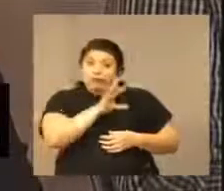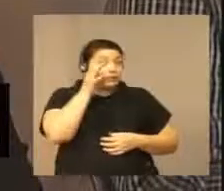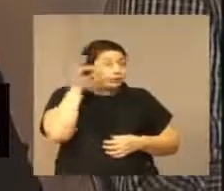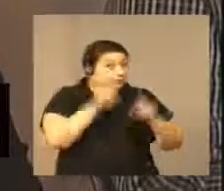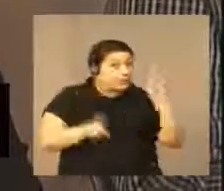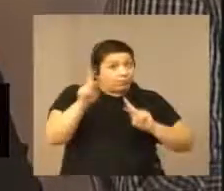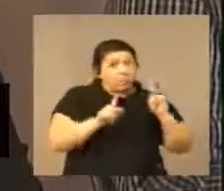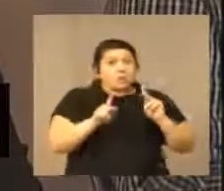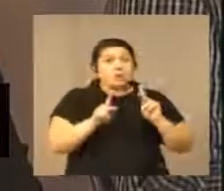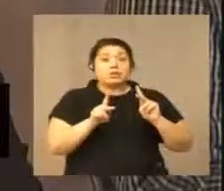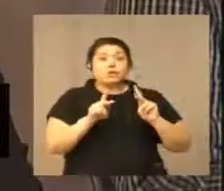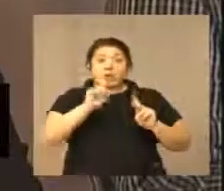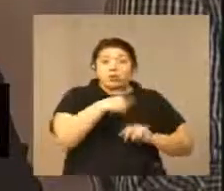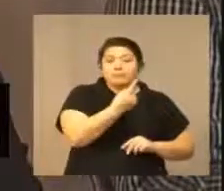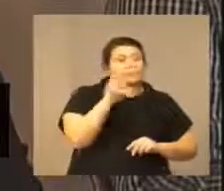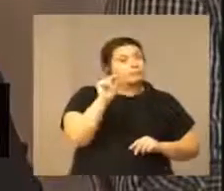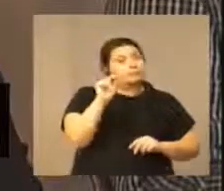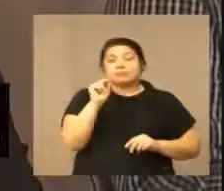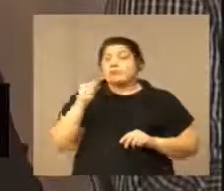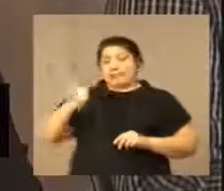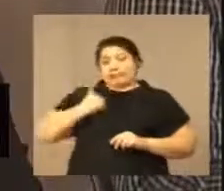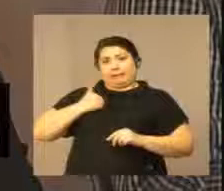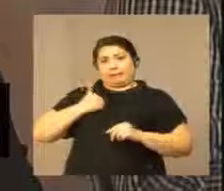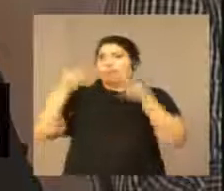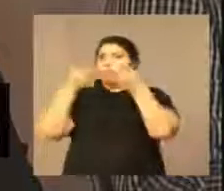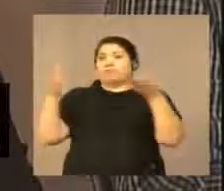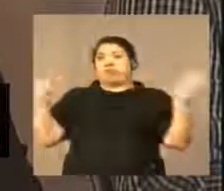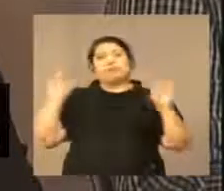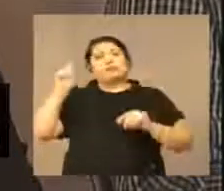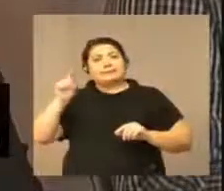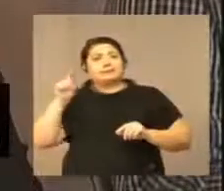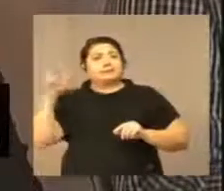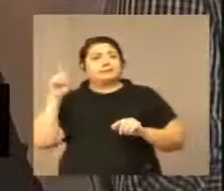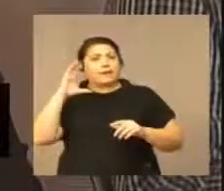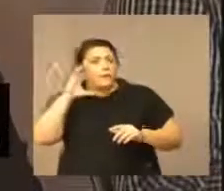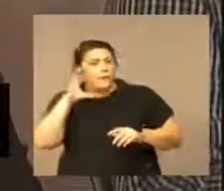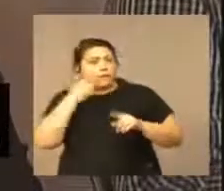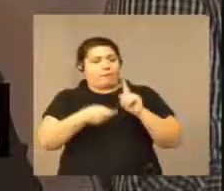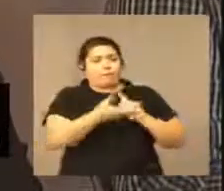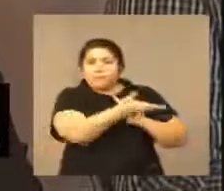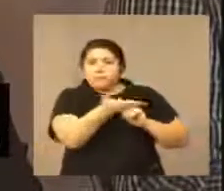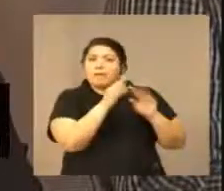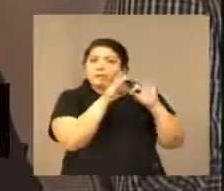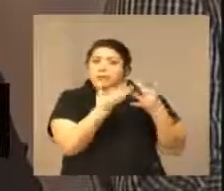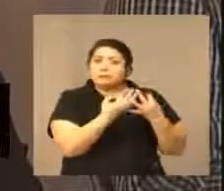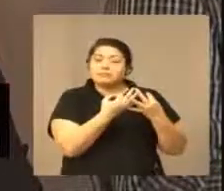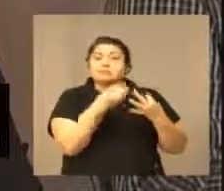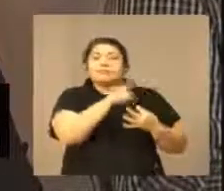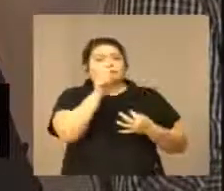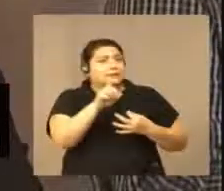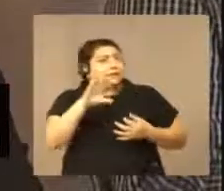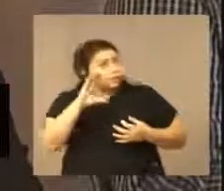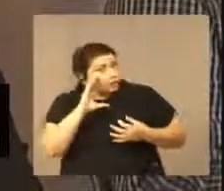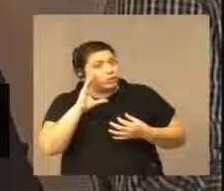of Canada needs to hear from these families, needs to hear of these